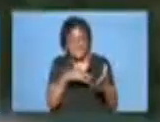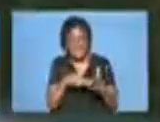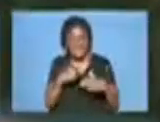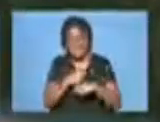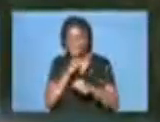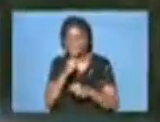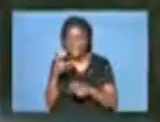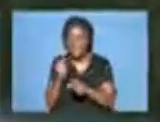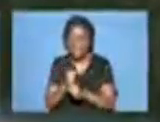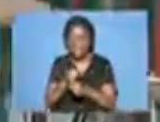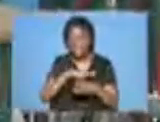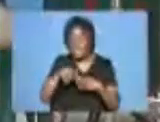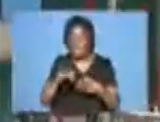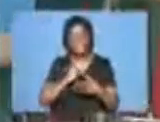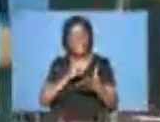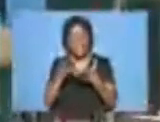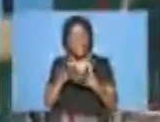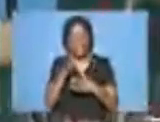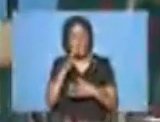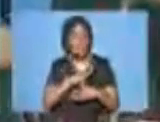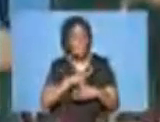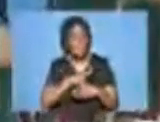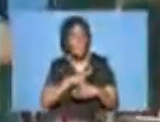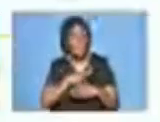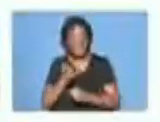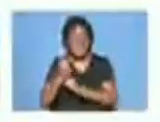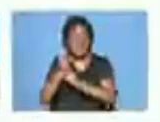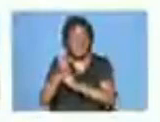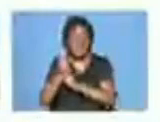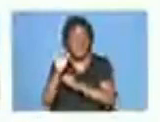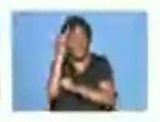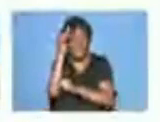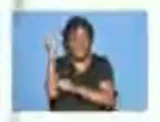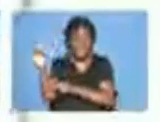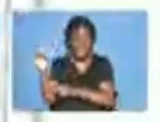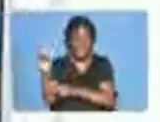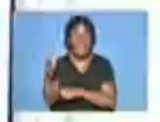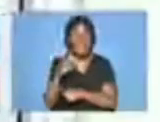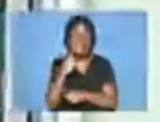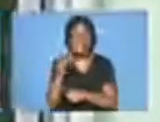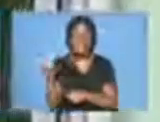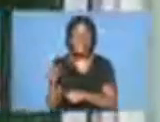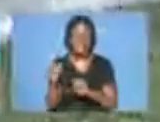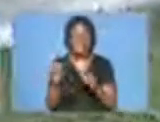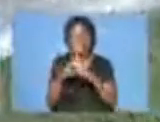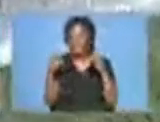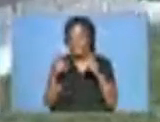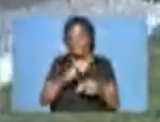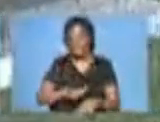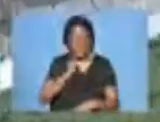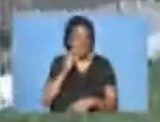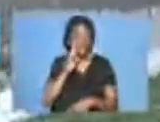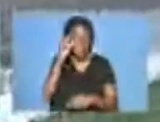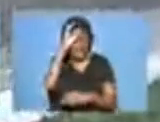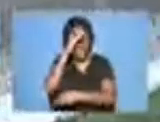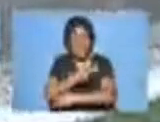make sure that I got the results that I wanted. The woman behind the genius, Kaden Wells, says she is extremely proud of her son's accomplishment, having